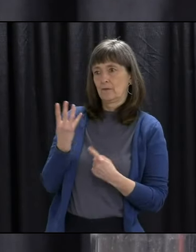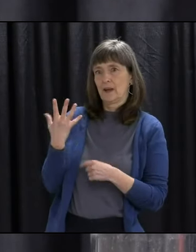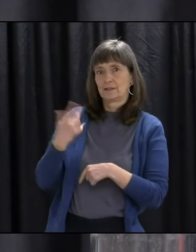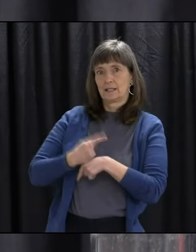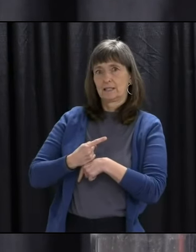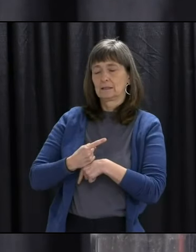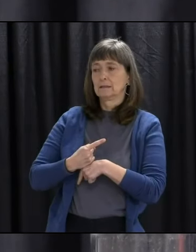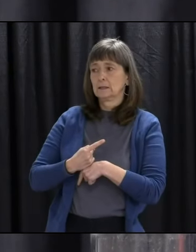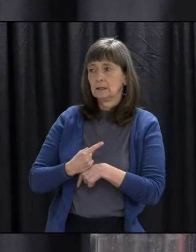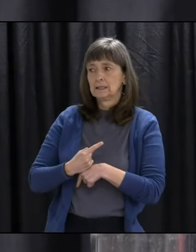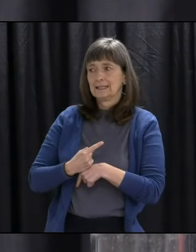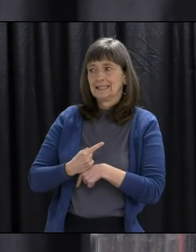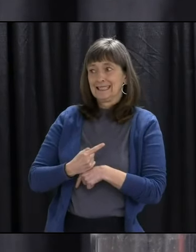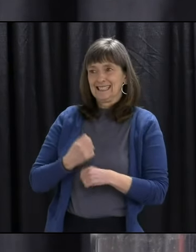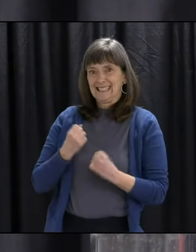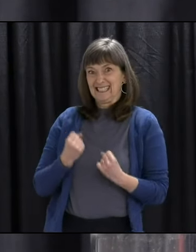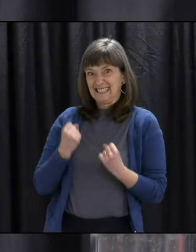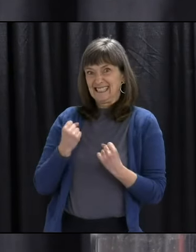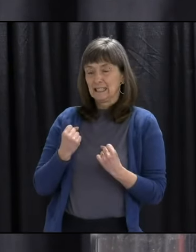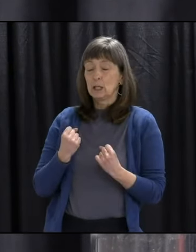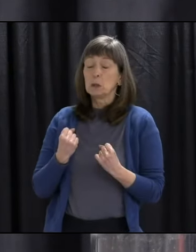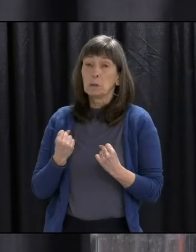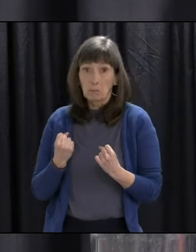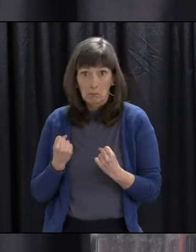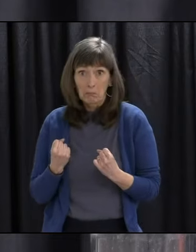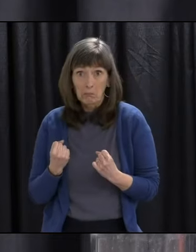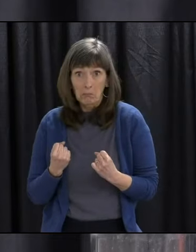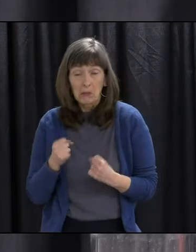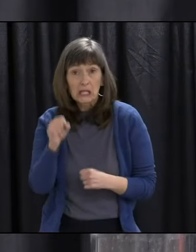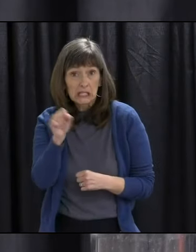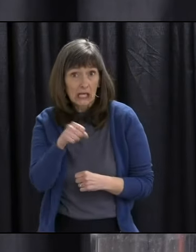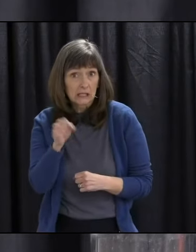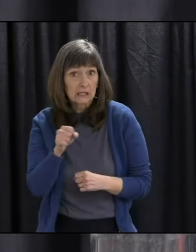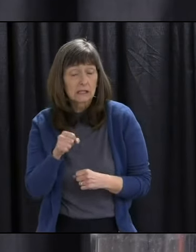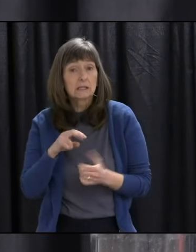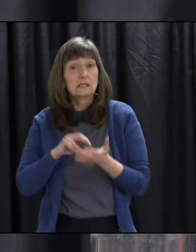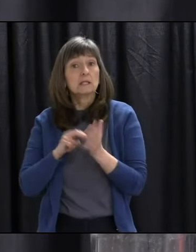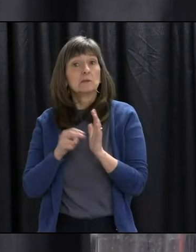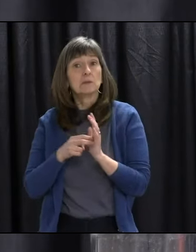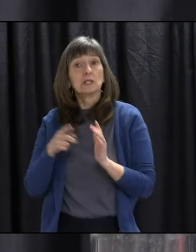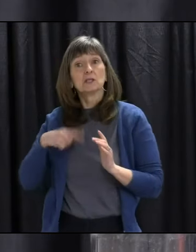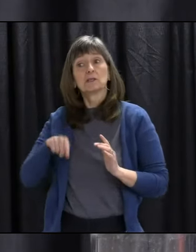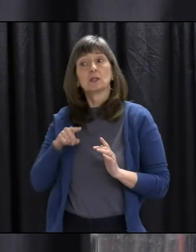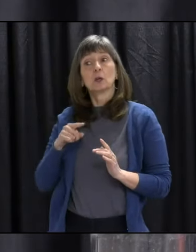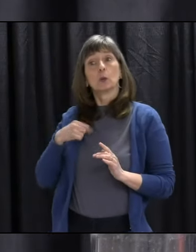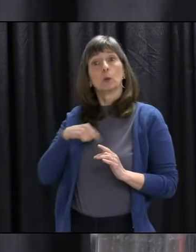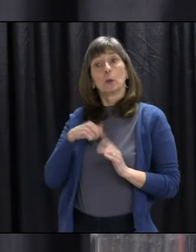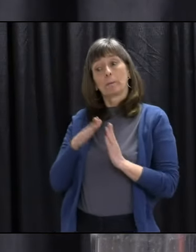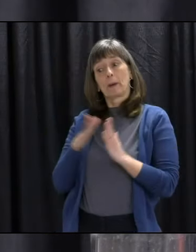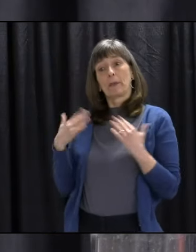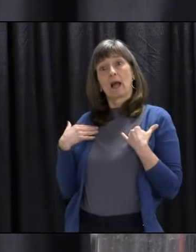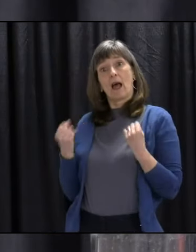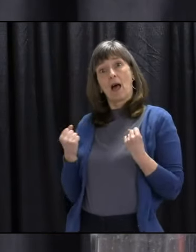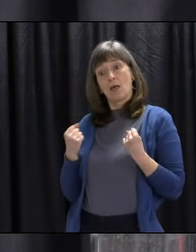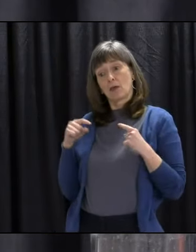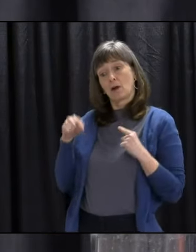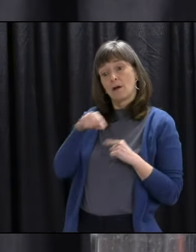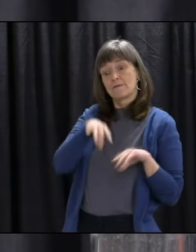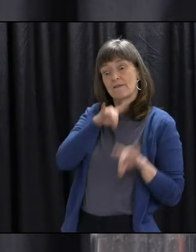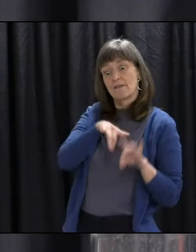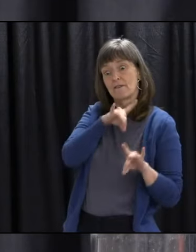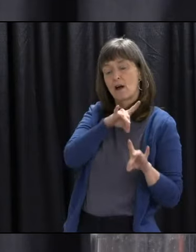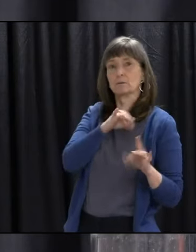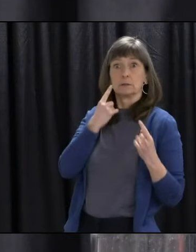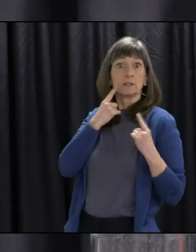one hand, they do, I think, represent the success of traditional, old-fashioned, as it were, public health measures.